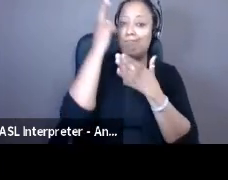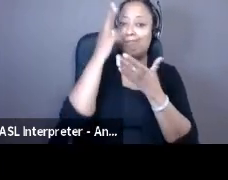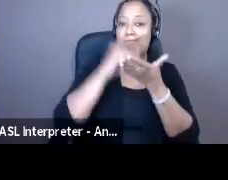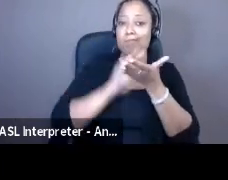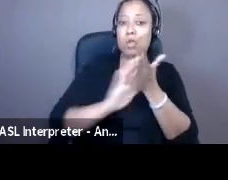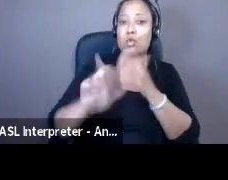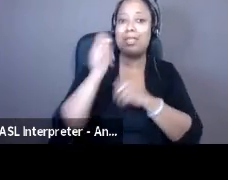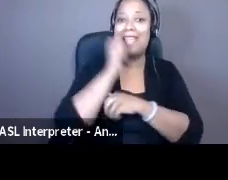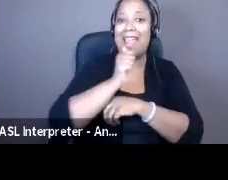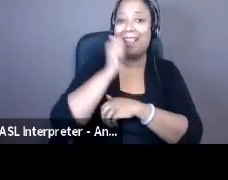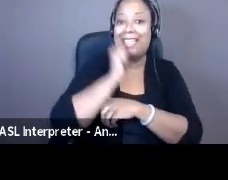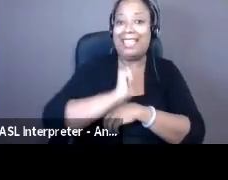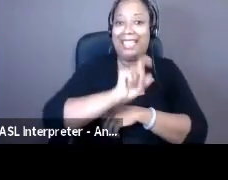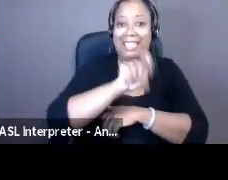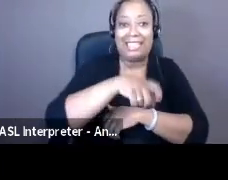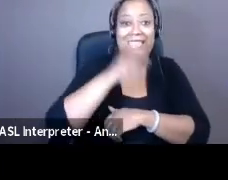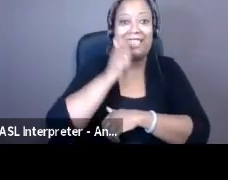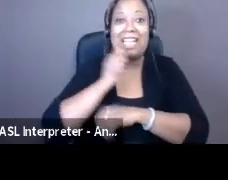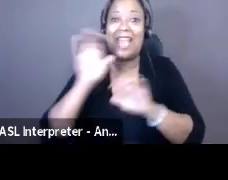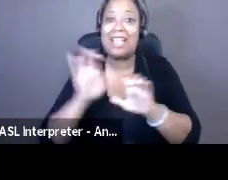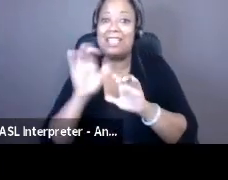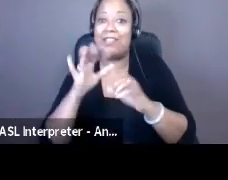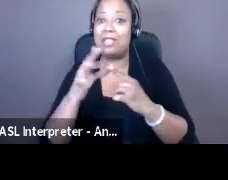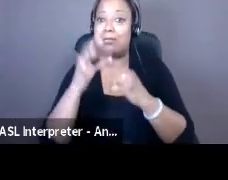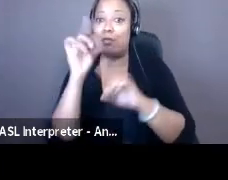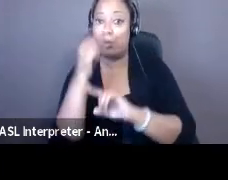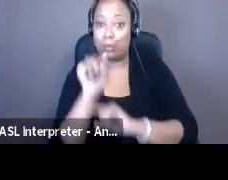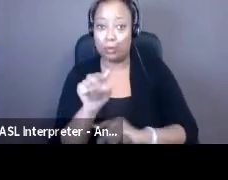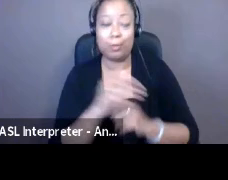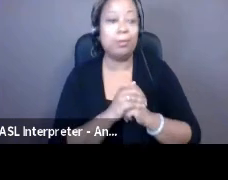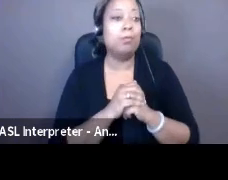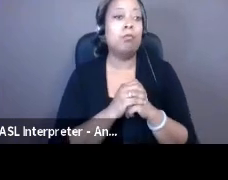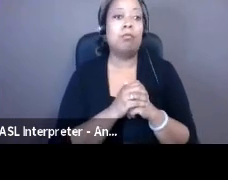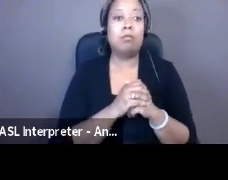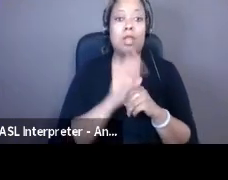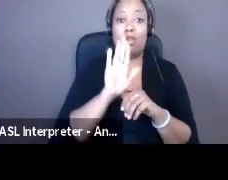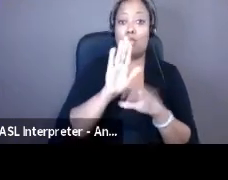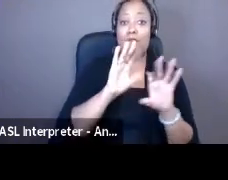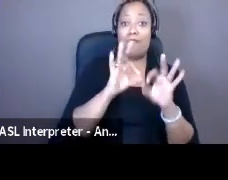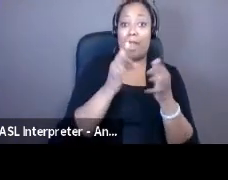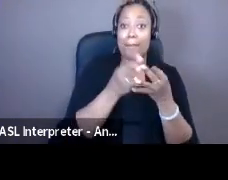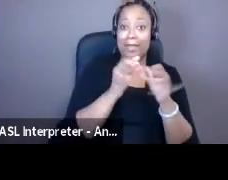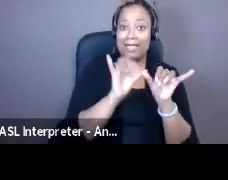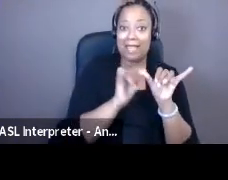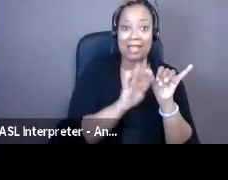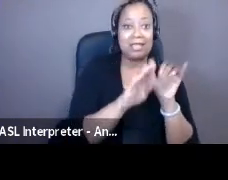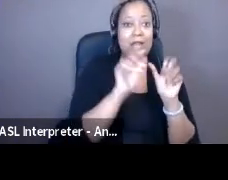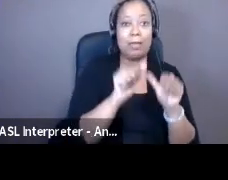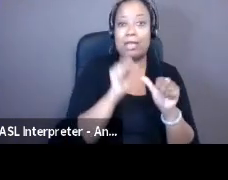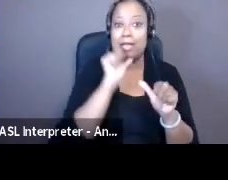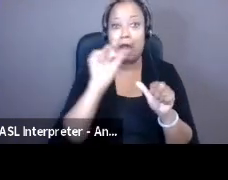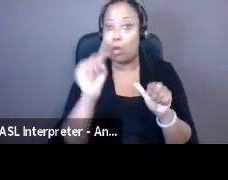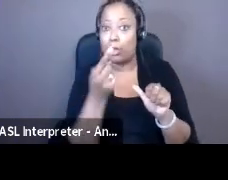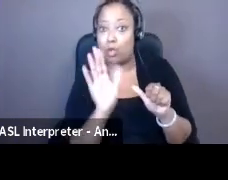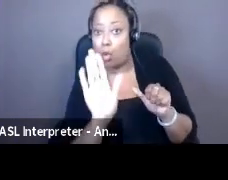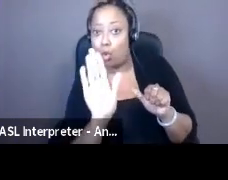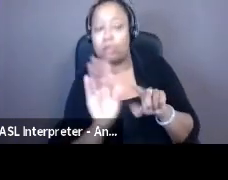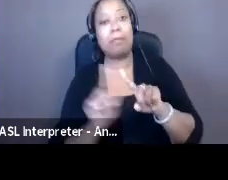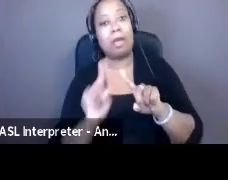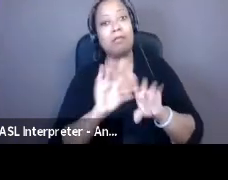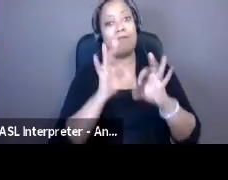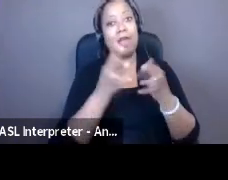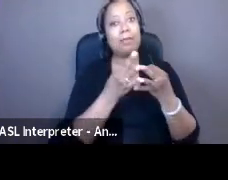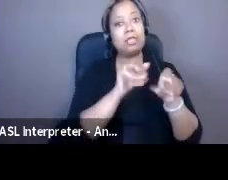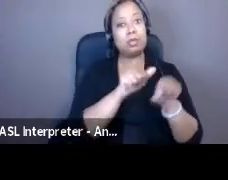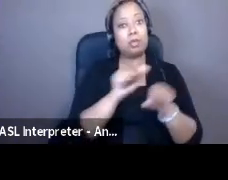activities are that are unique to you. You need to know what your family size and abilities are, not just your abilities, but your family's abilities